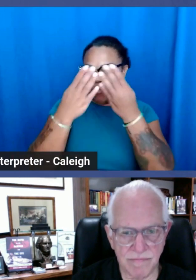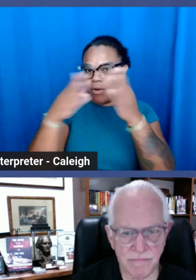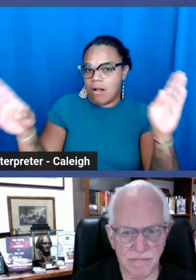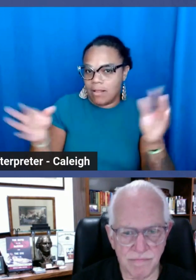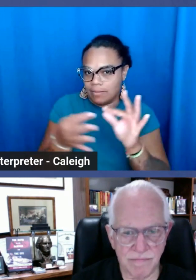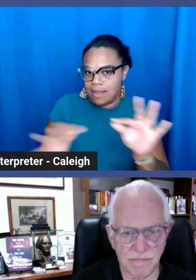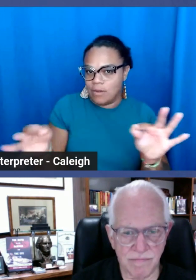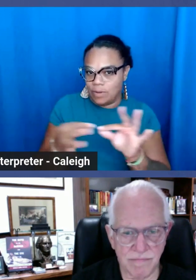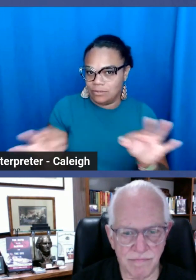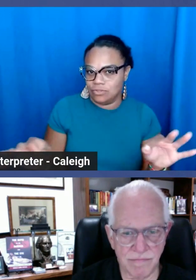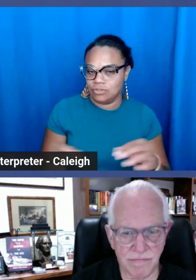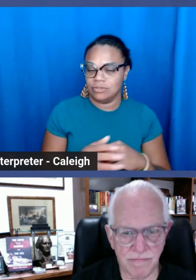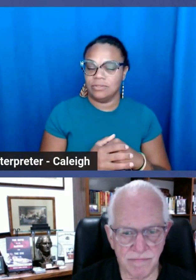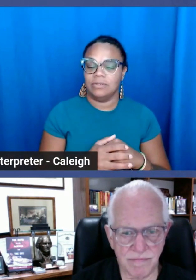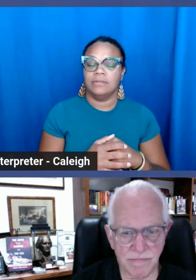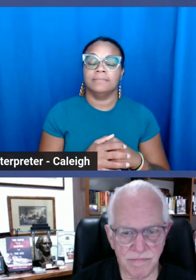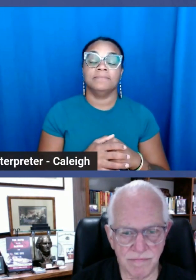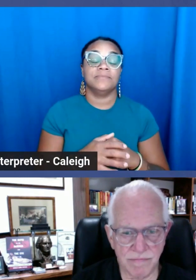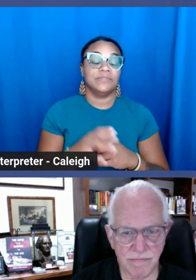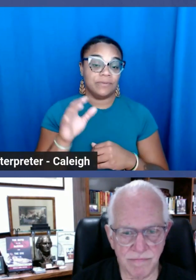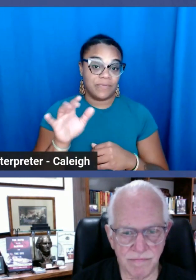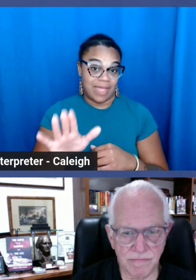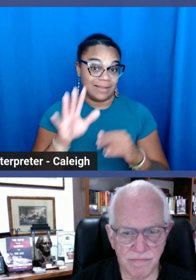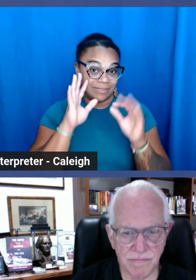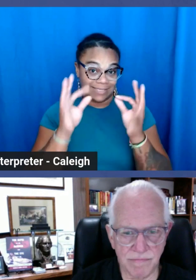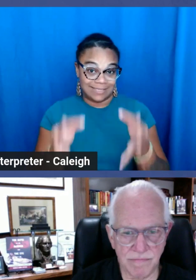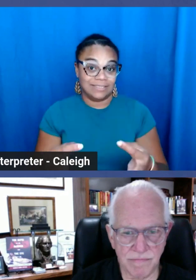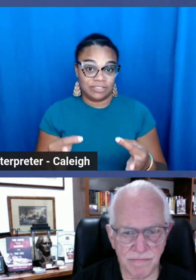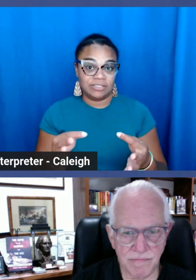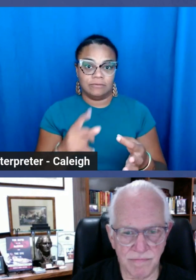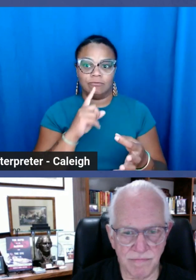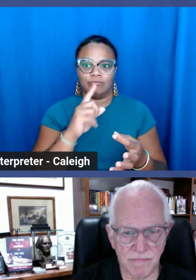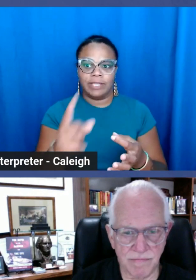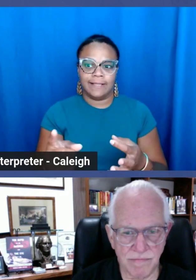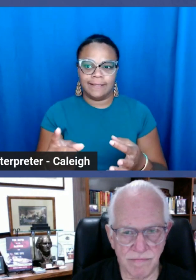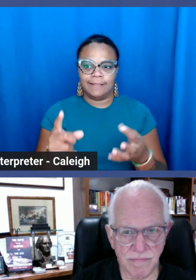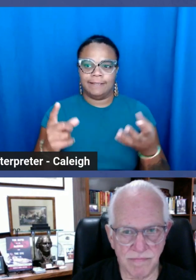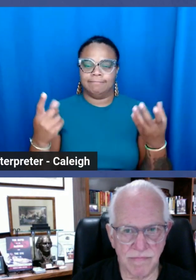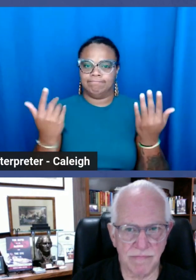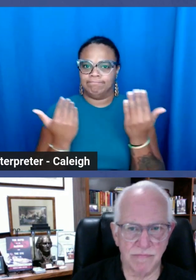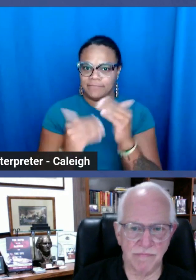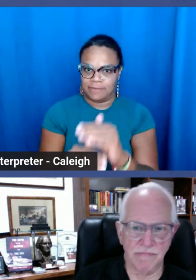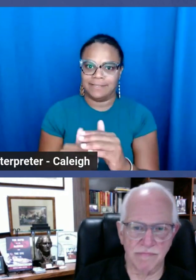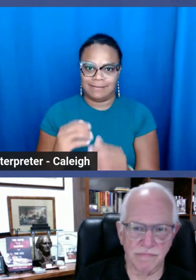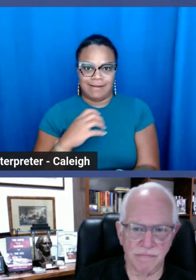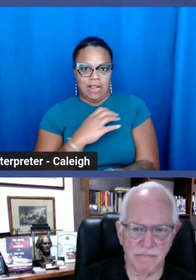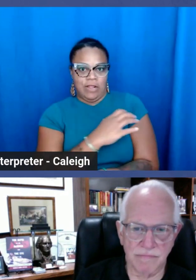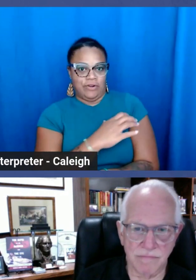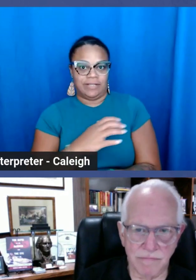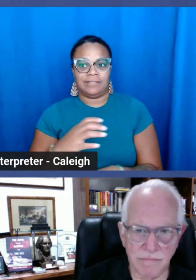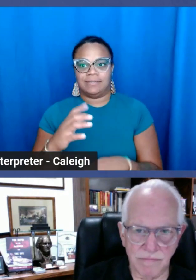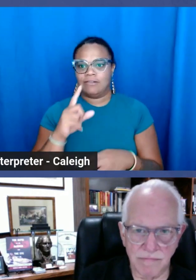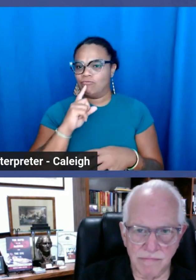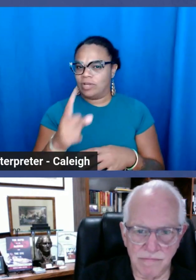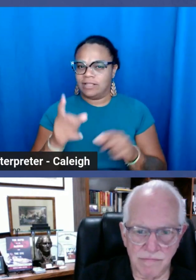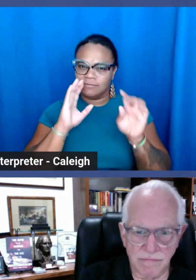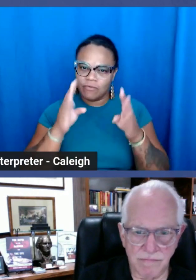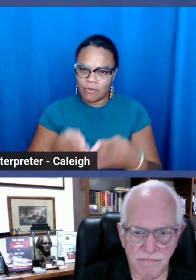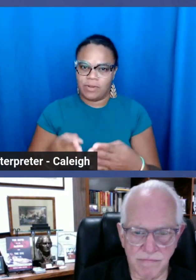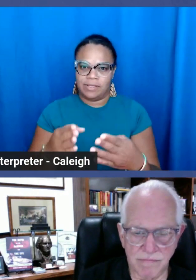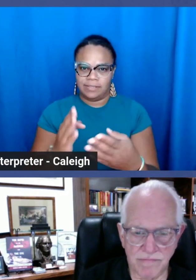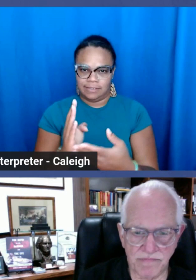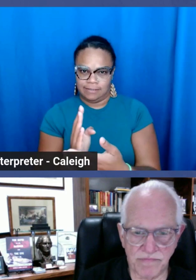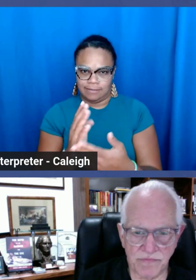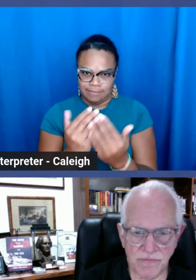And so essentially what this decision did was to rein in Congress and rein in the scope of this law to only